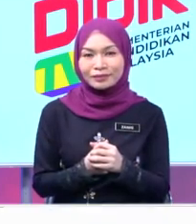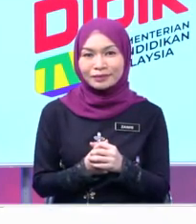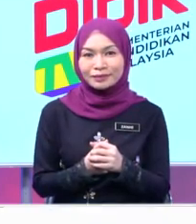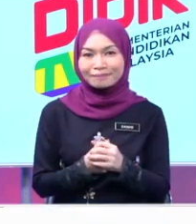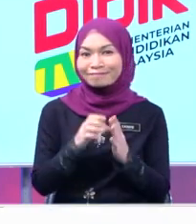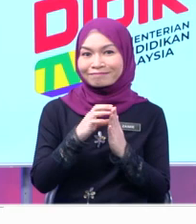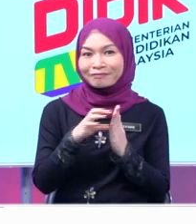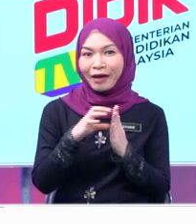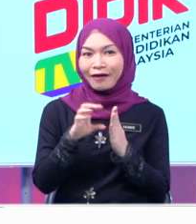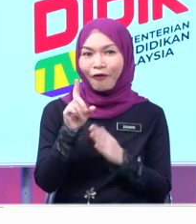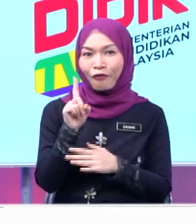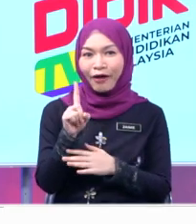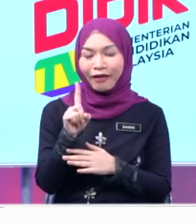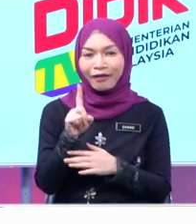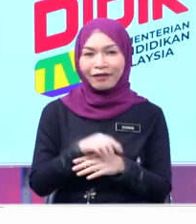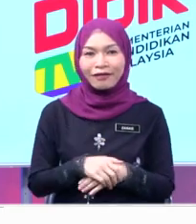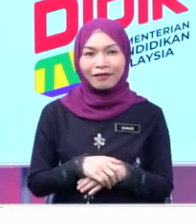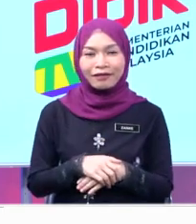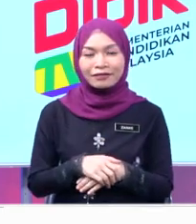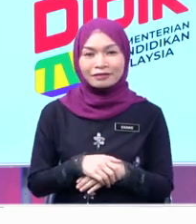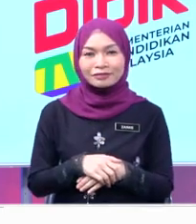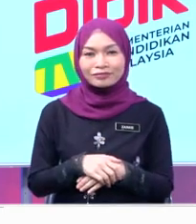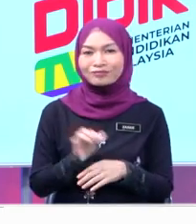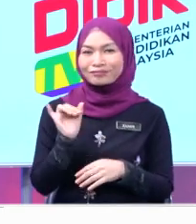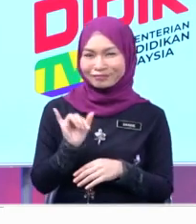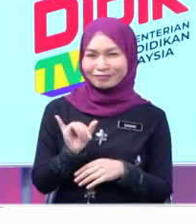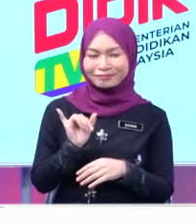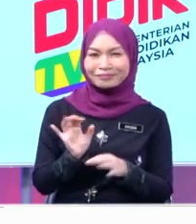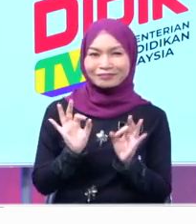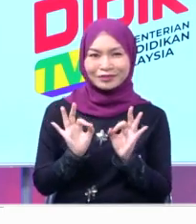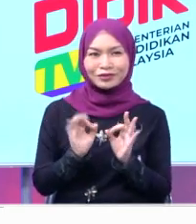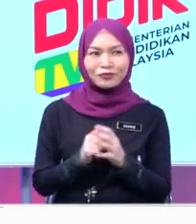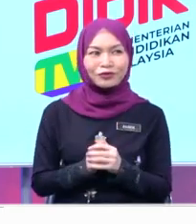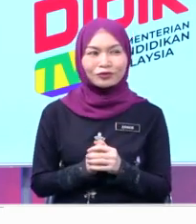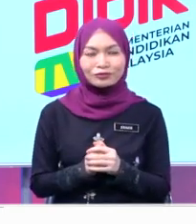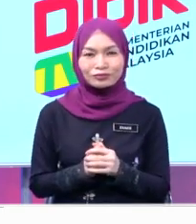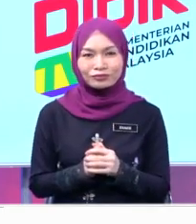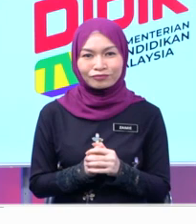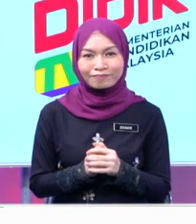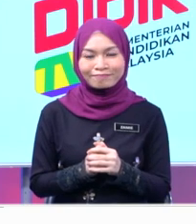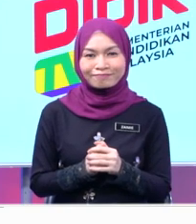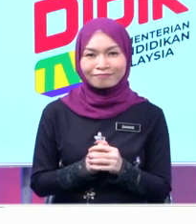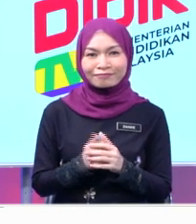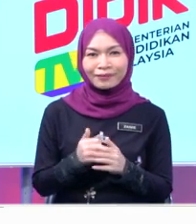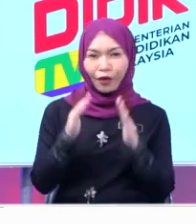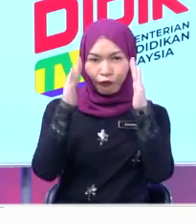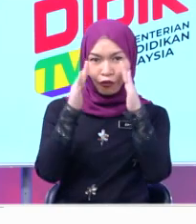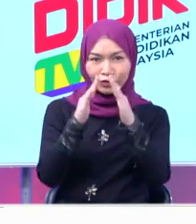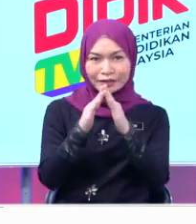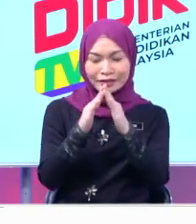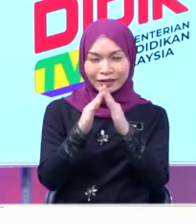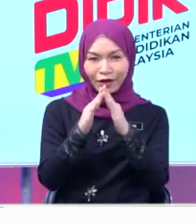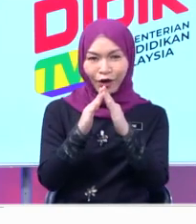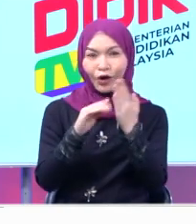Paragraph 1. Yes, wonderful. So you are only focusing on to introduce the topic and